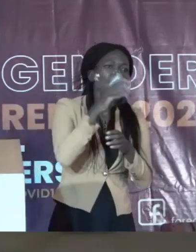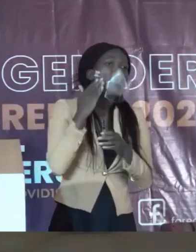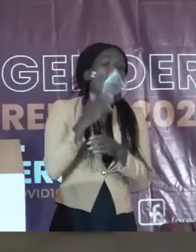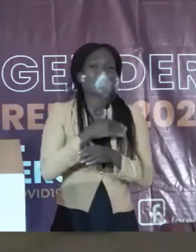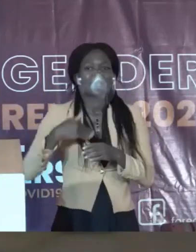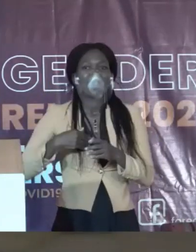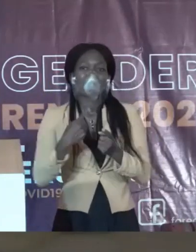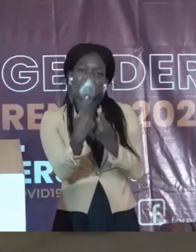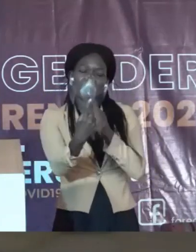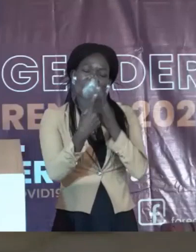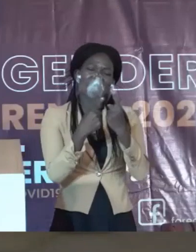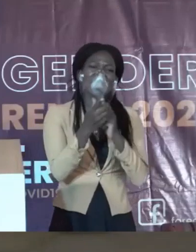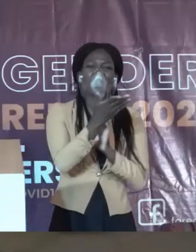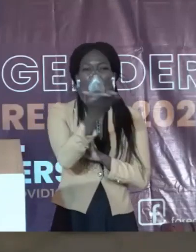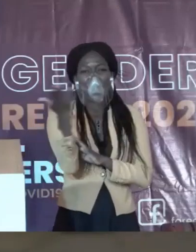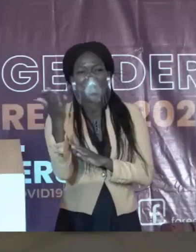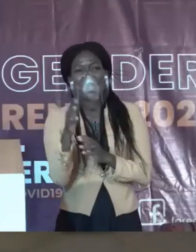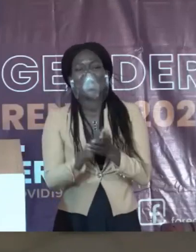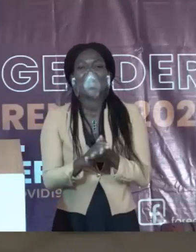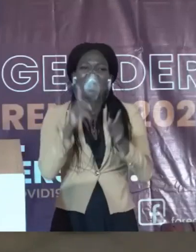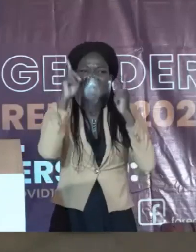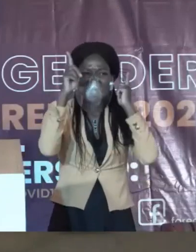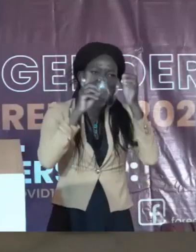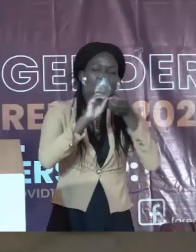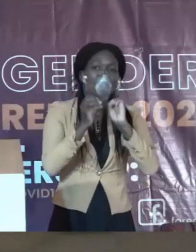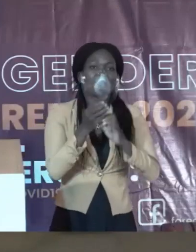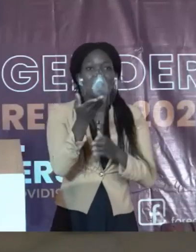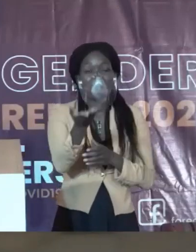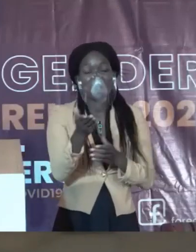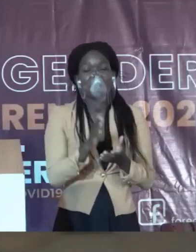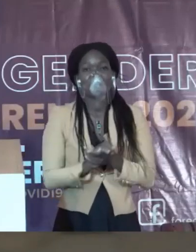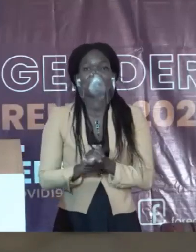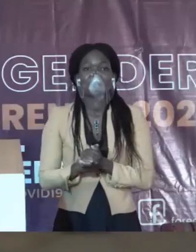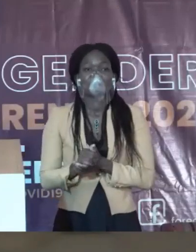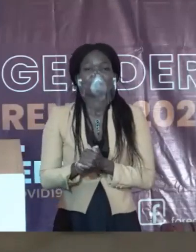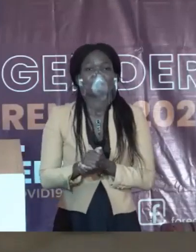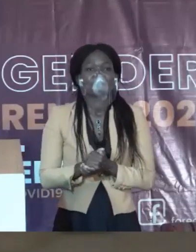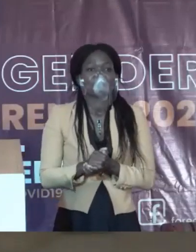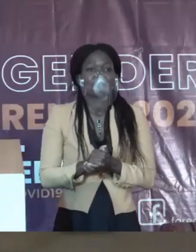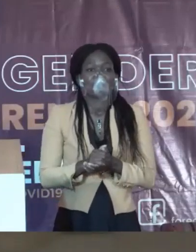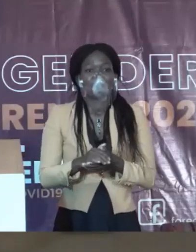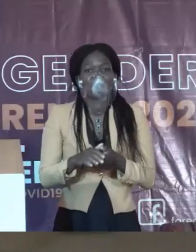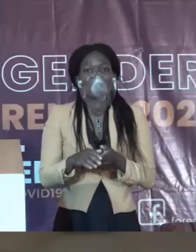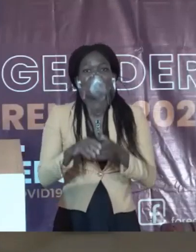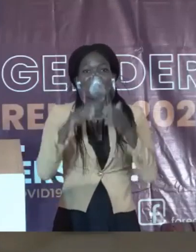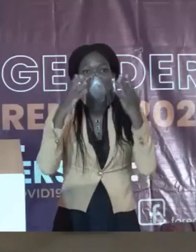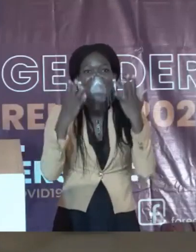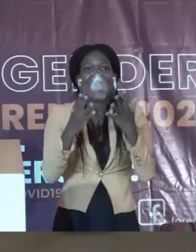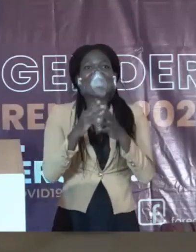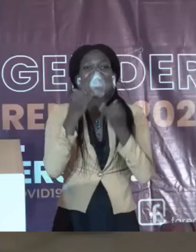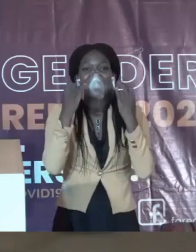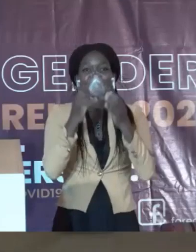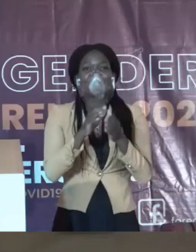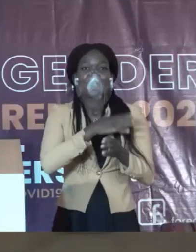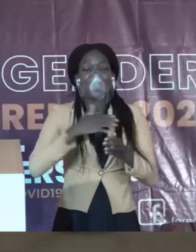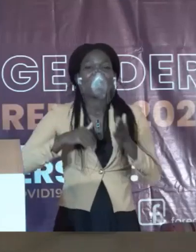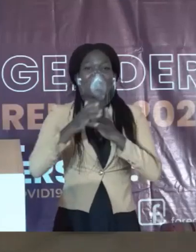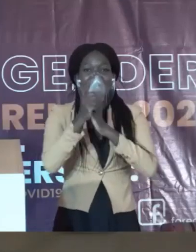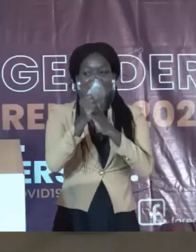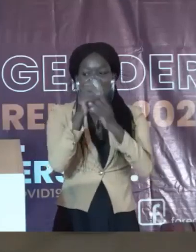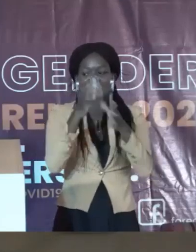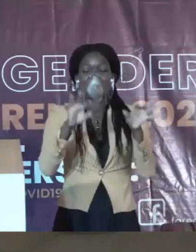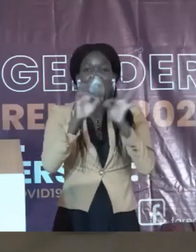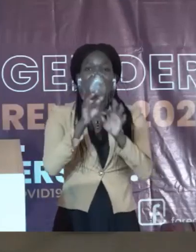where things are being discussed, where decisions are being discussed and are being made. Issues of women's leadership, that women have to take